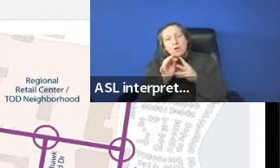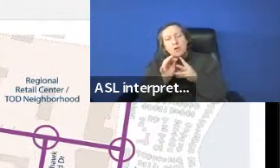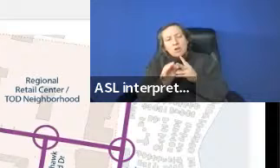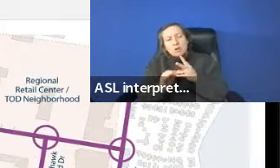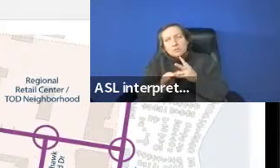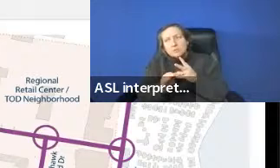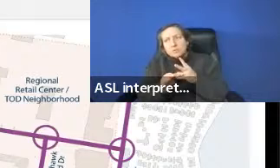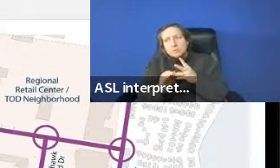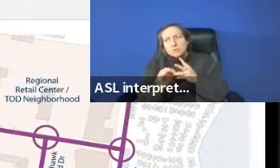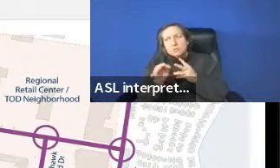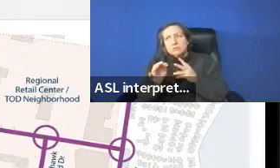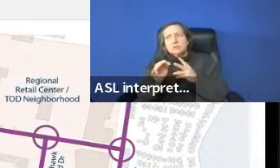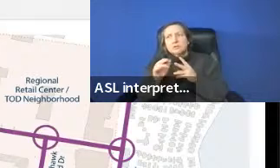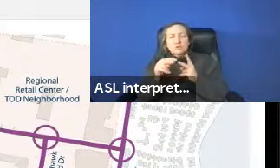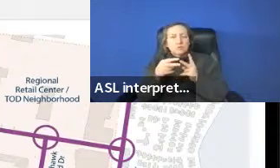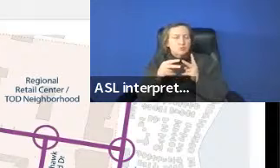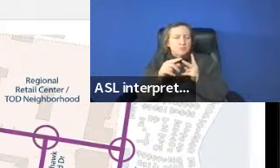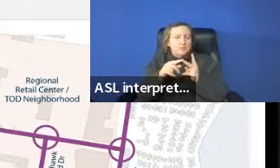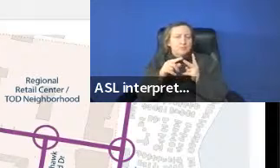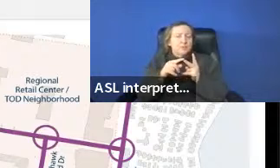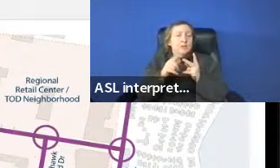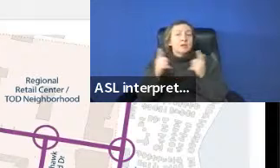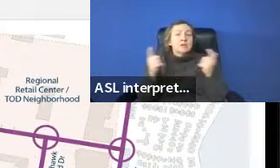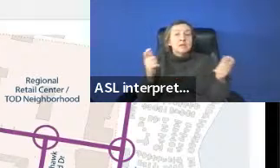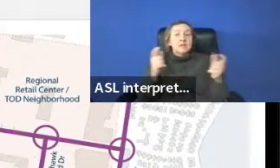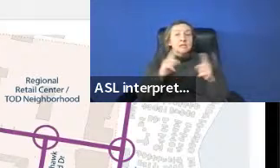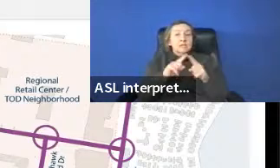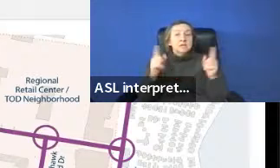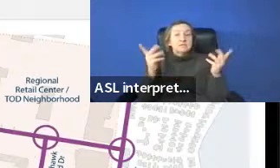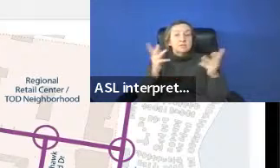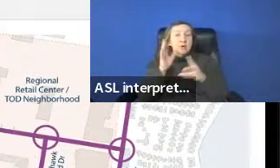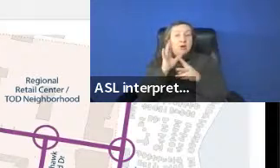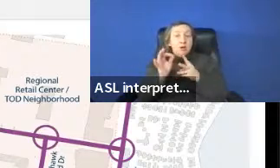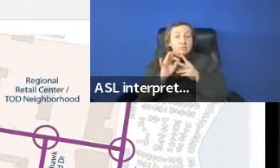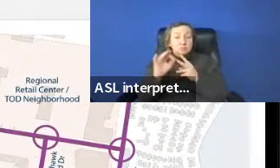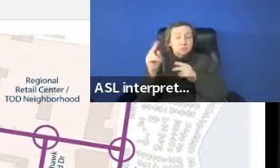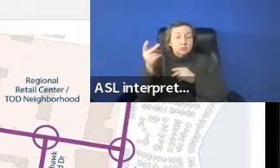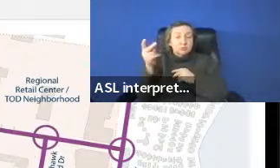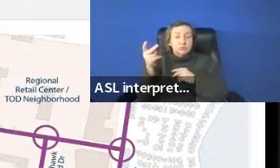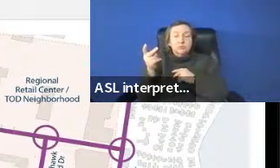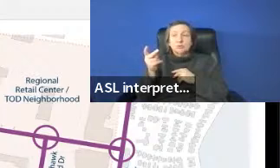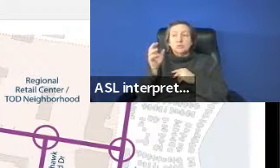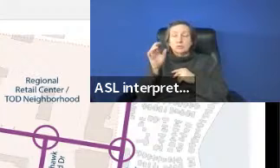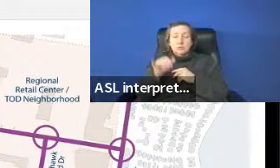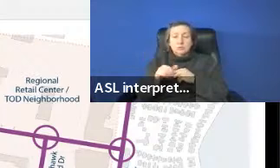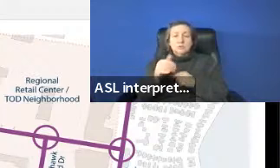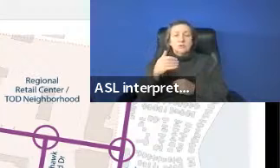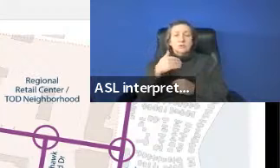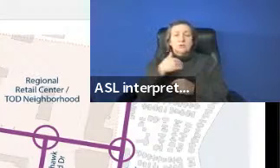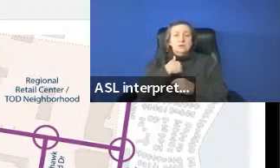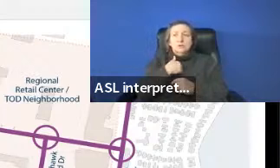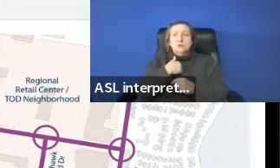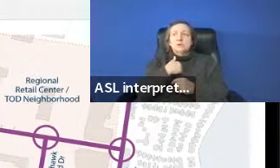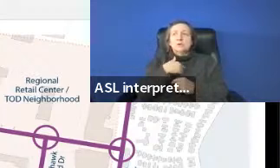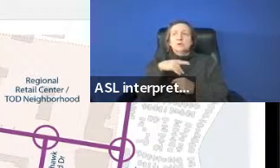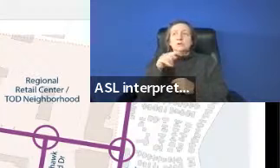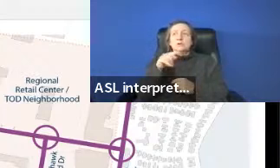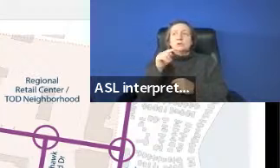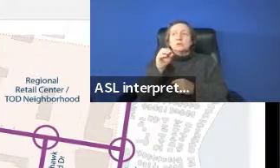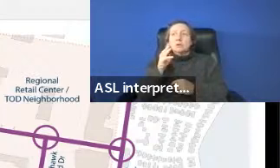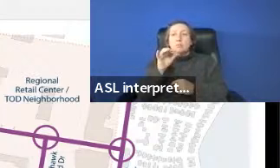then. The big difference with option 2 is the fact that there is Tomahawk Island